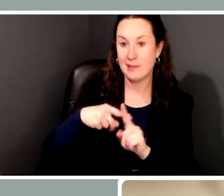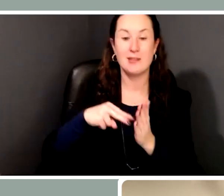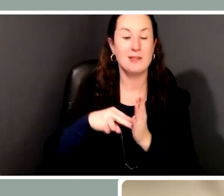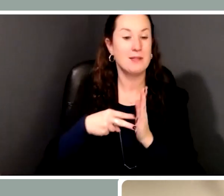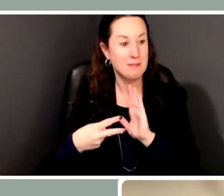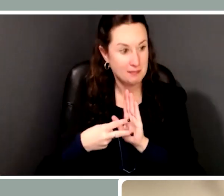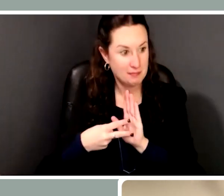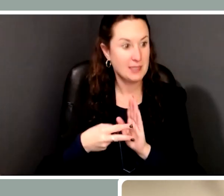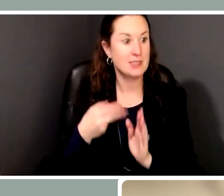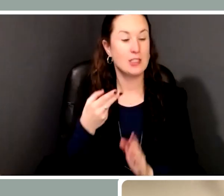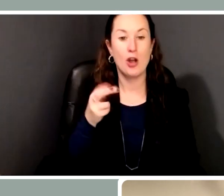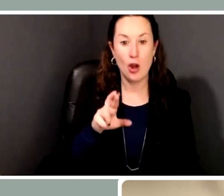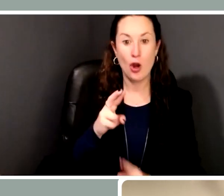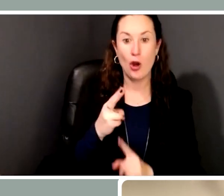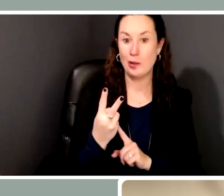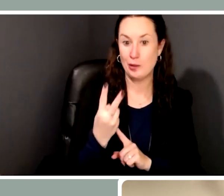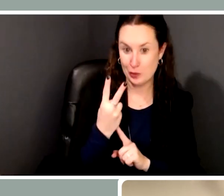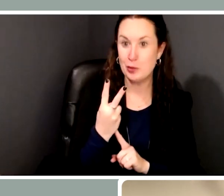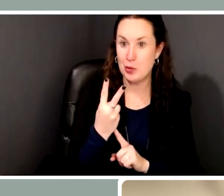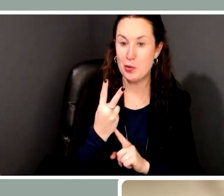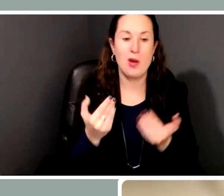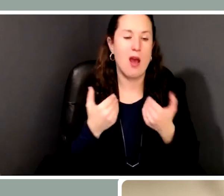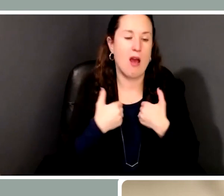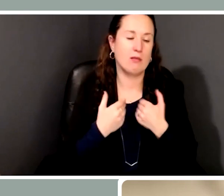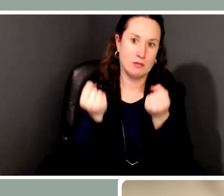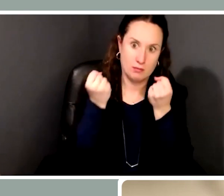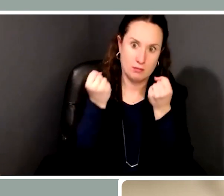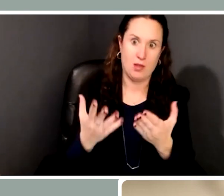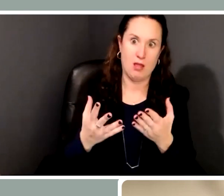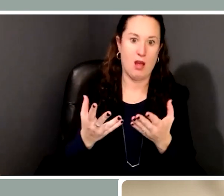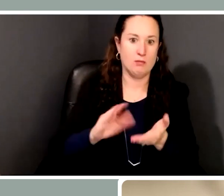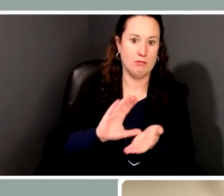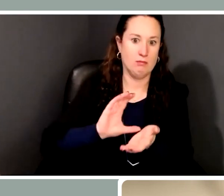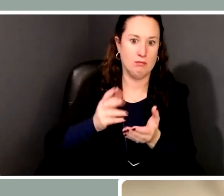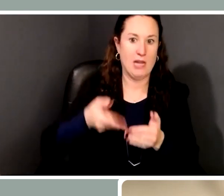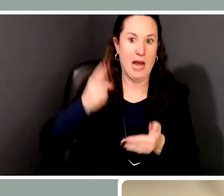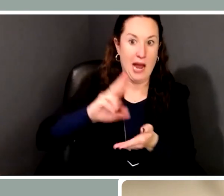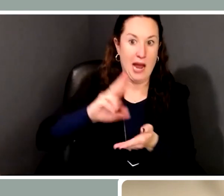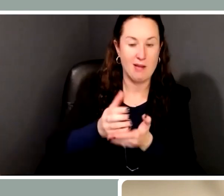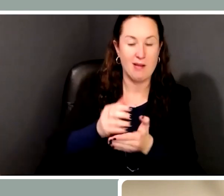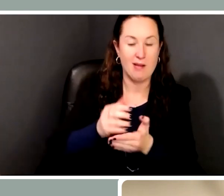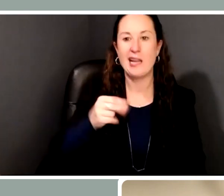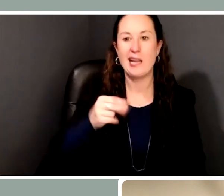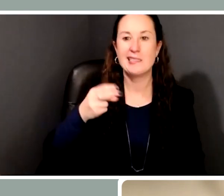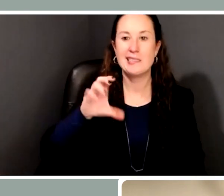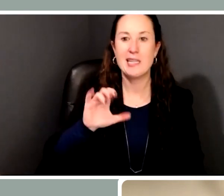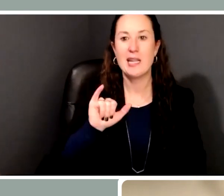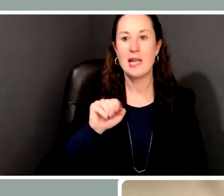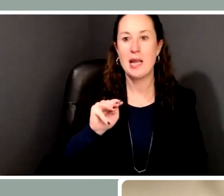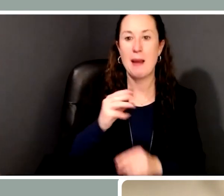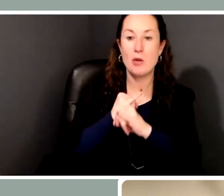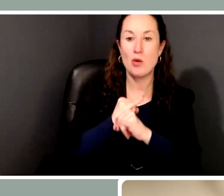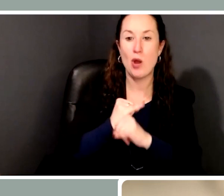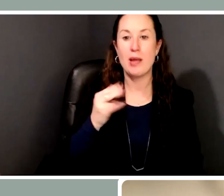was HER2 was present in a very high amount. Either it was called IHC, which is immunohistochemistry, meaning that the